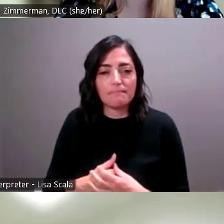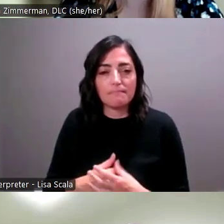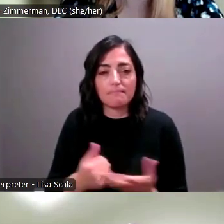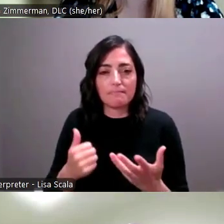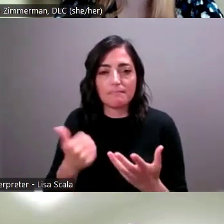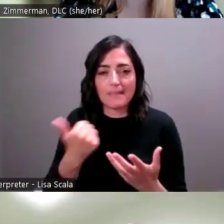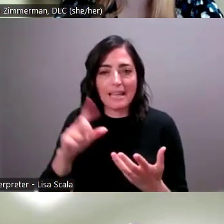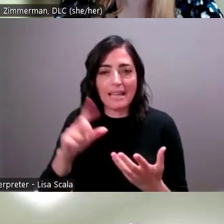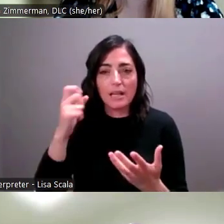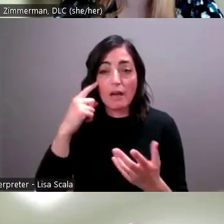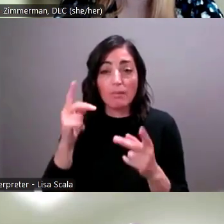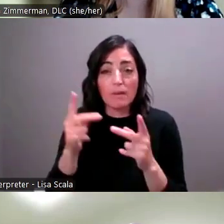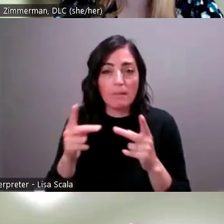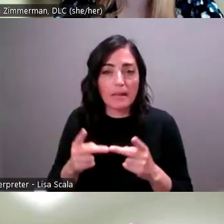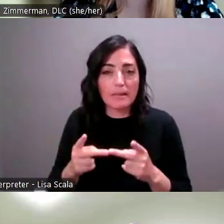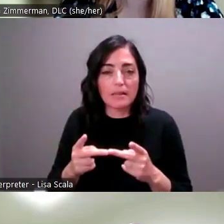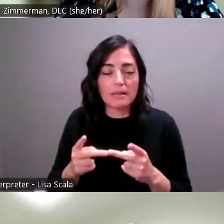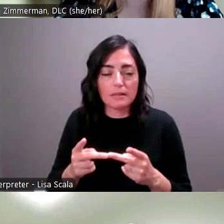places that are